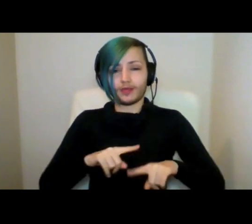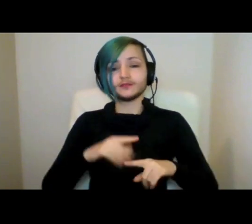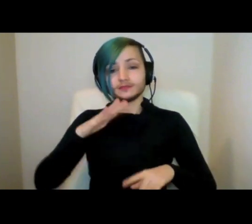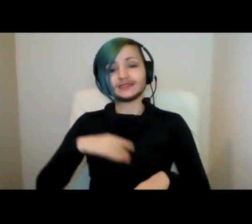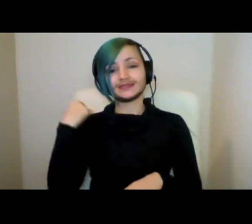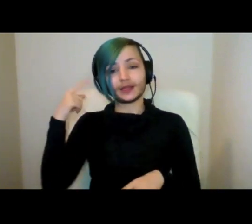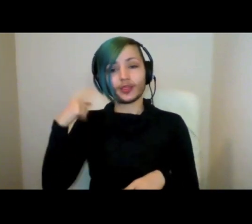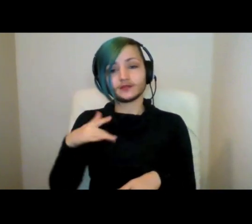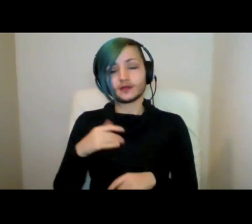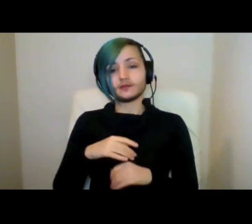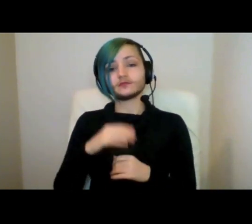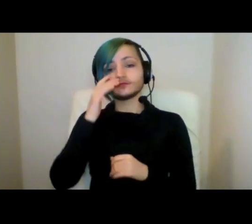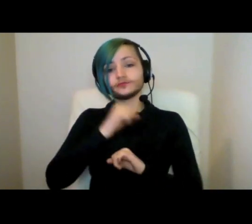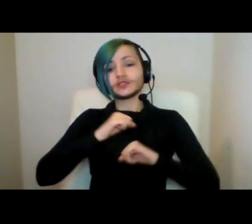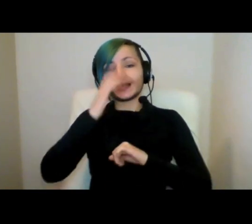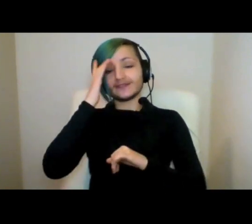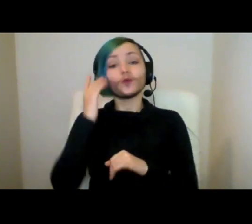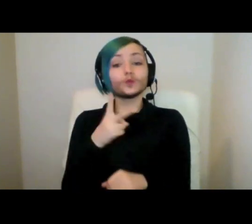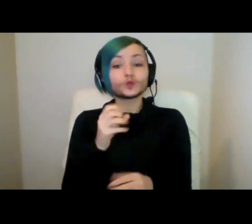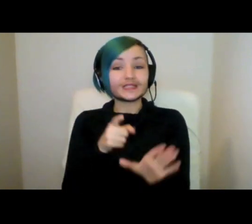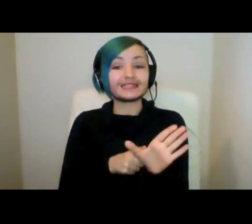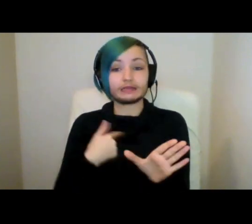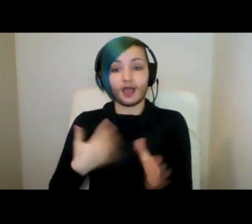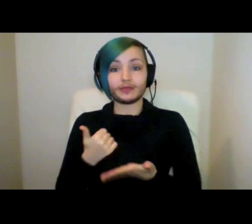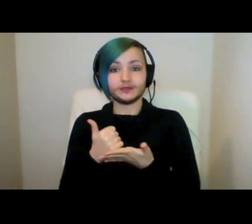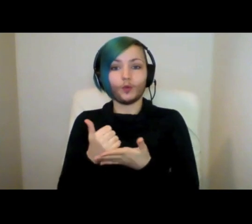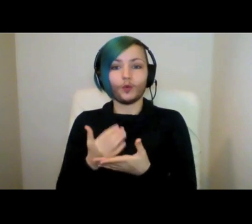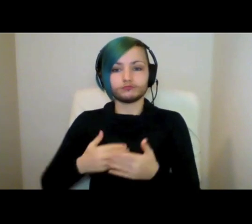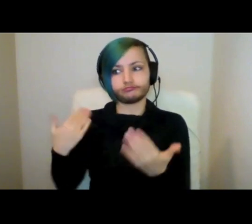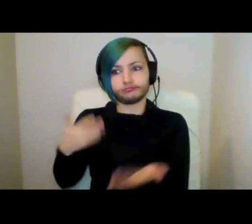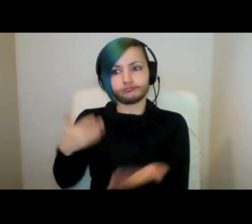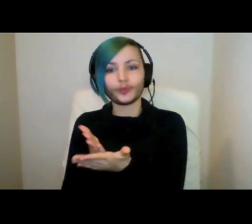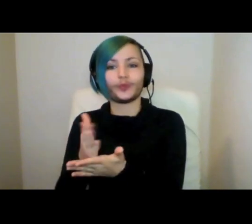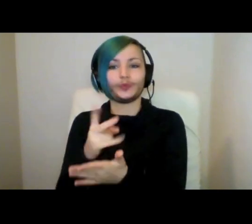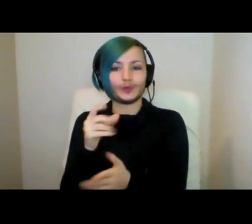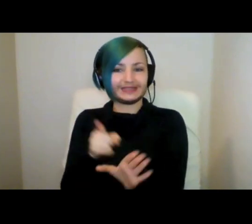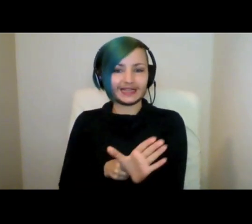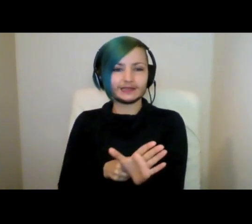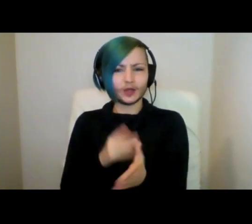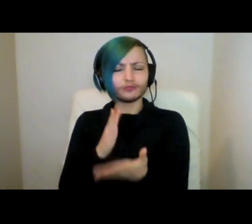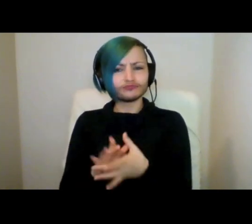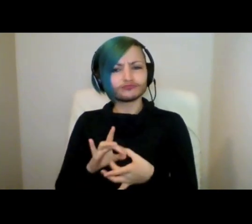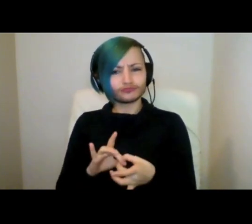London. I've been supporting her for that long. So we have, we've got a quite close